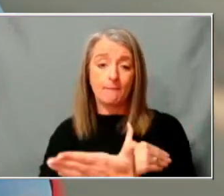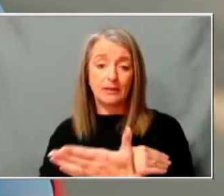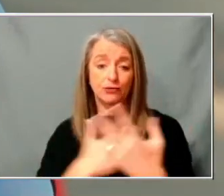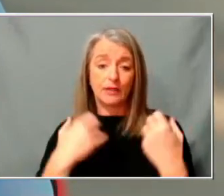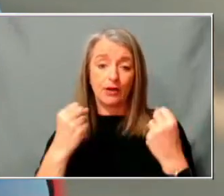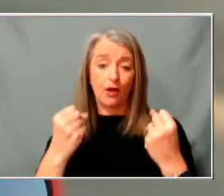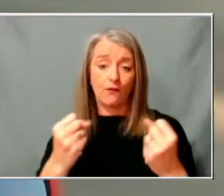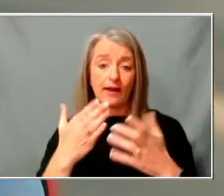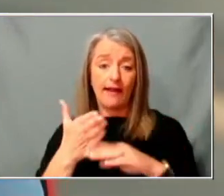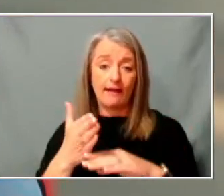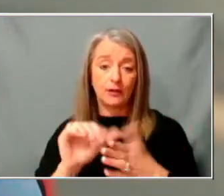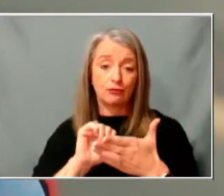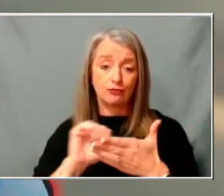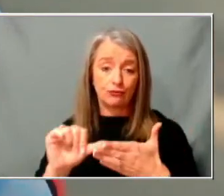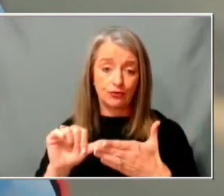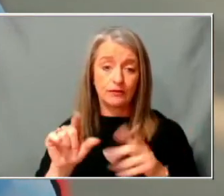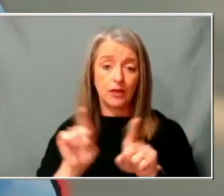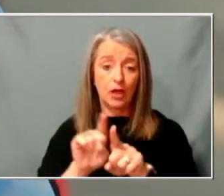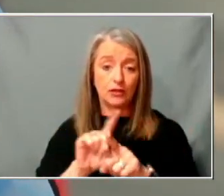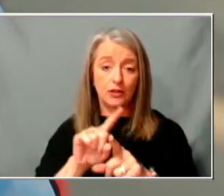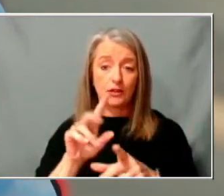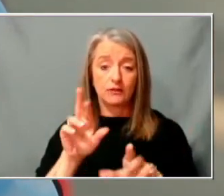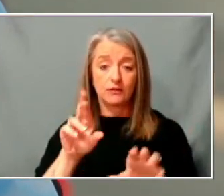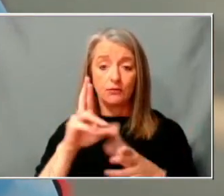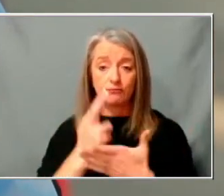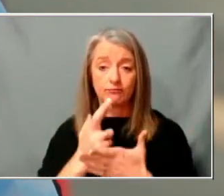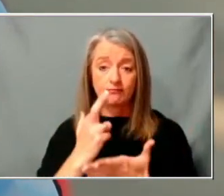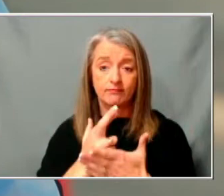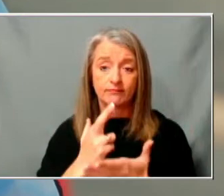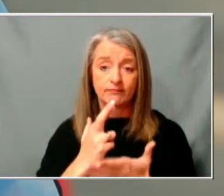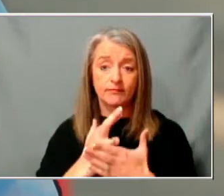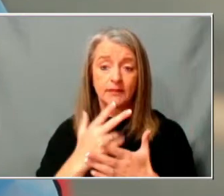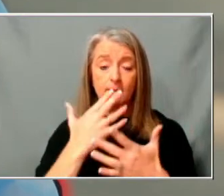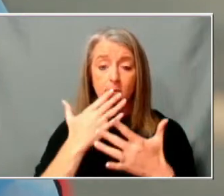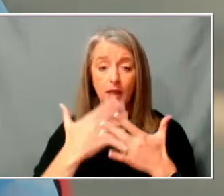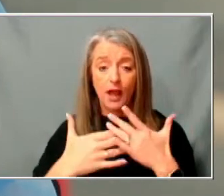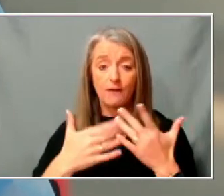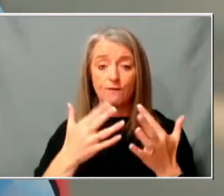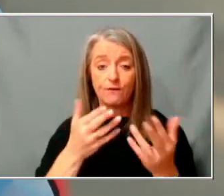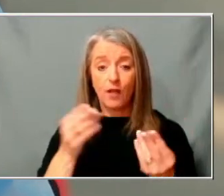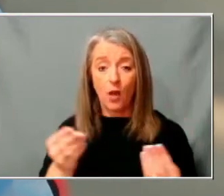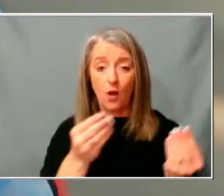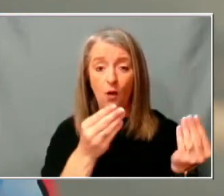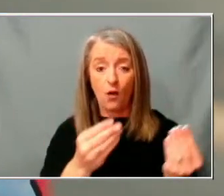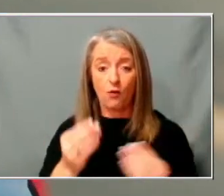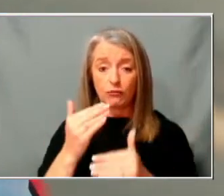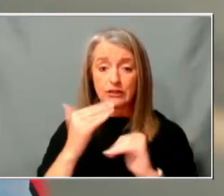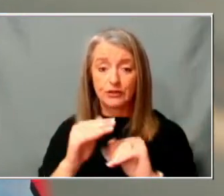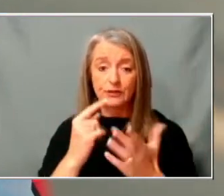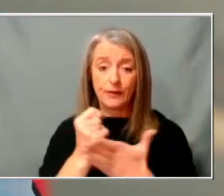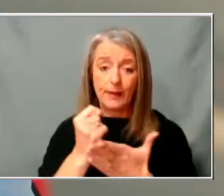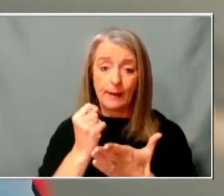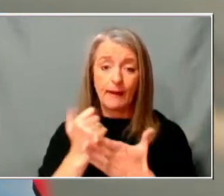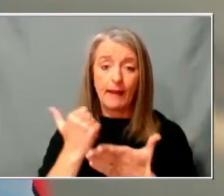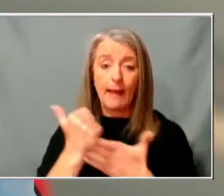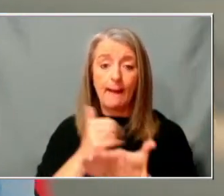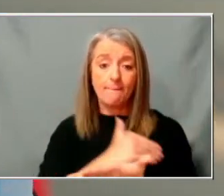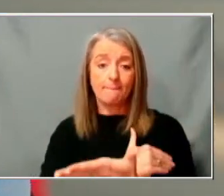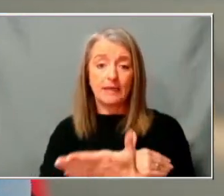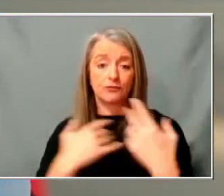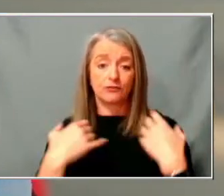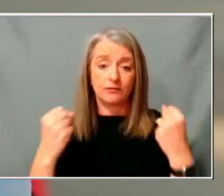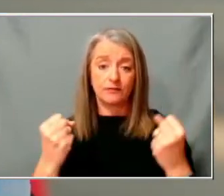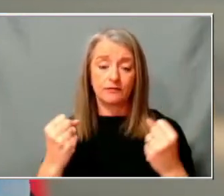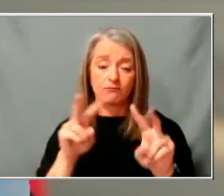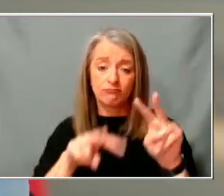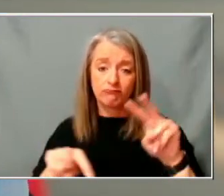surgery. We do other things within rehab, things like blood flow restriction therapy to optimize muscle recovery. So there's certainly a lot of that we're